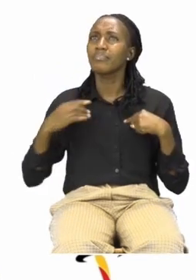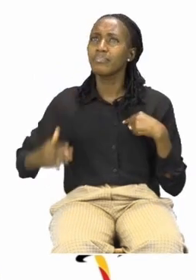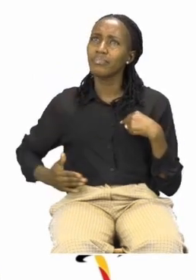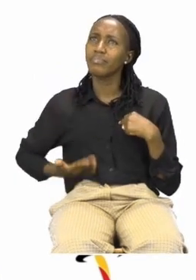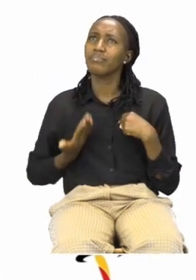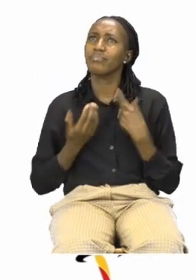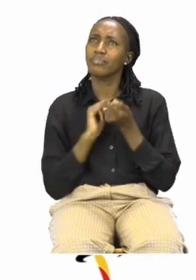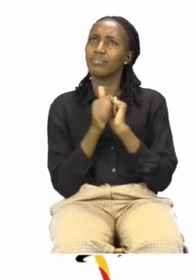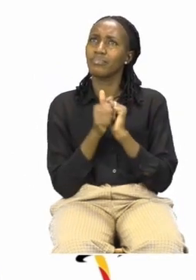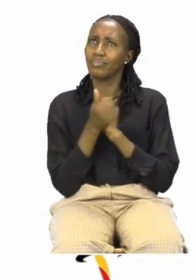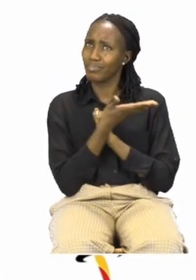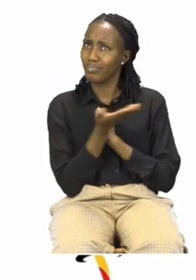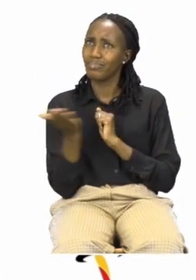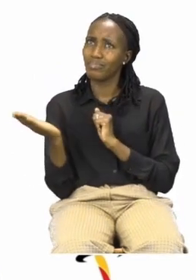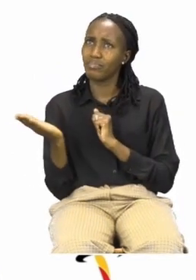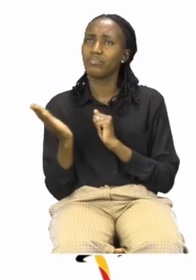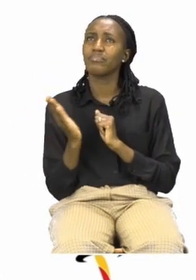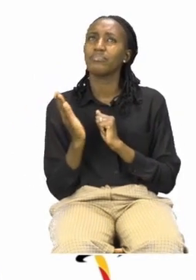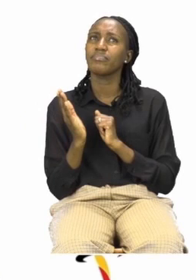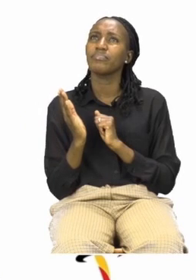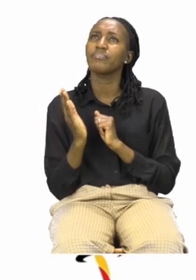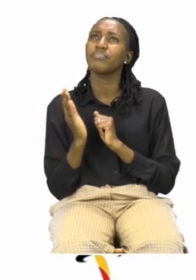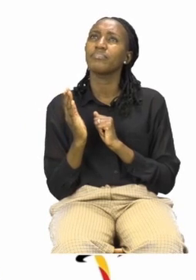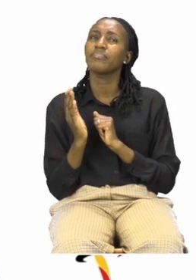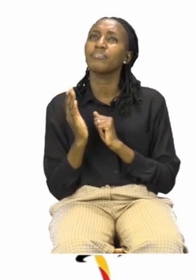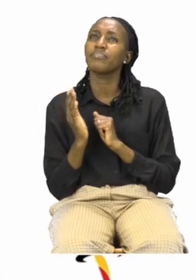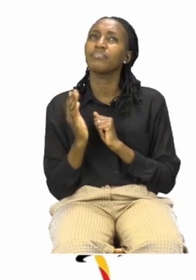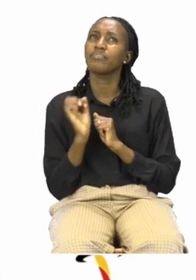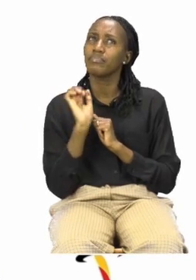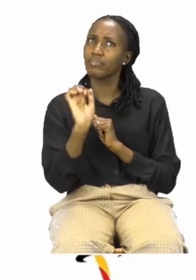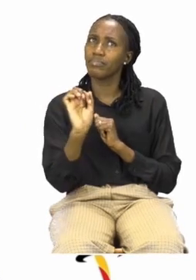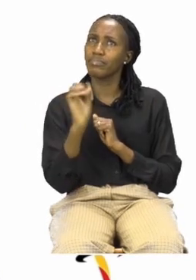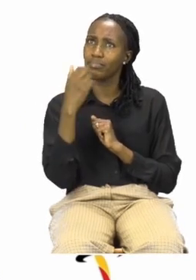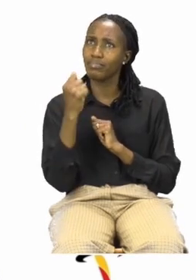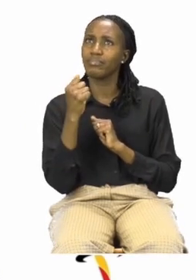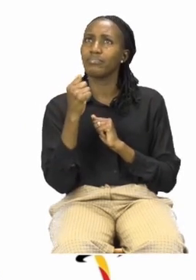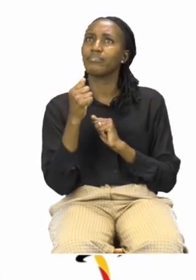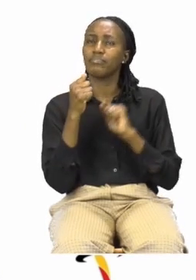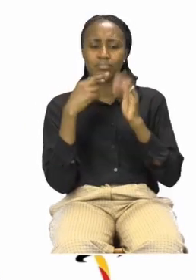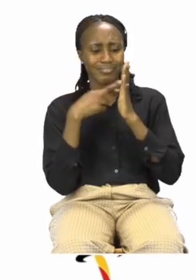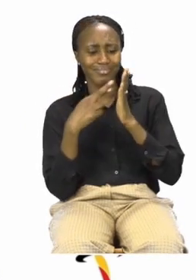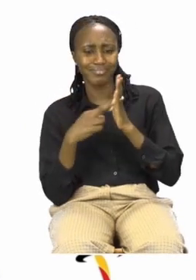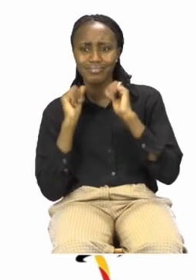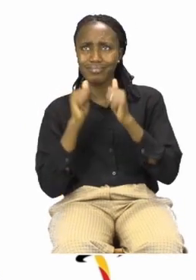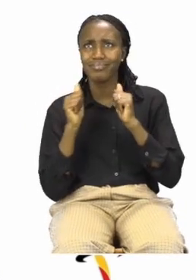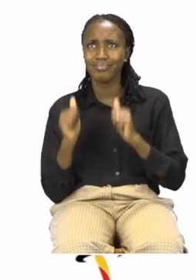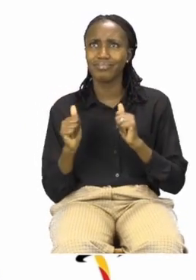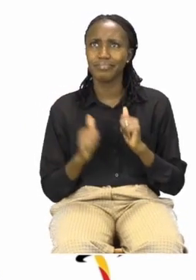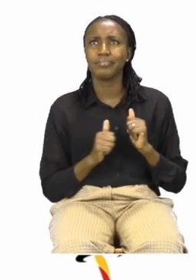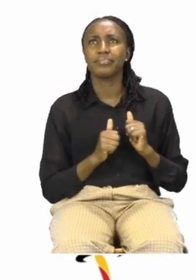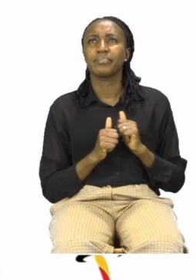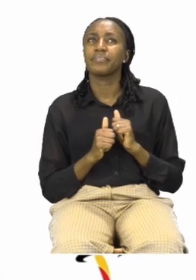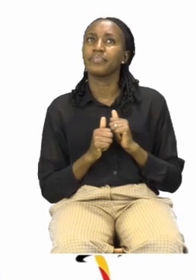codes or sports structures, that are affiliated to us, they've got proper governance. We also looked at the aspect of excellence. We would